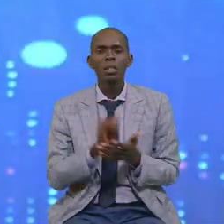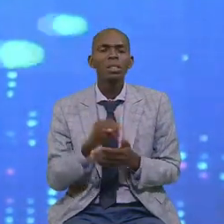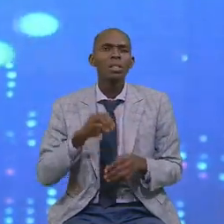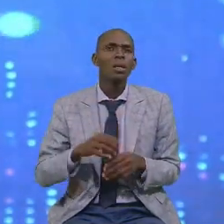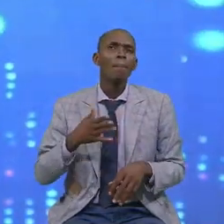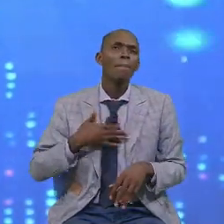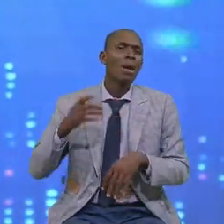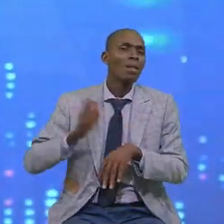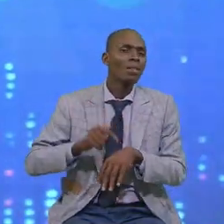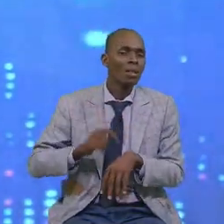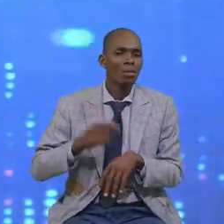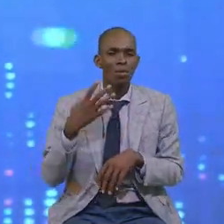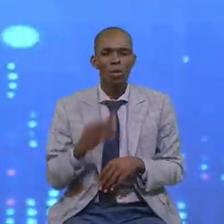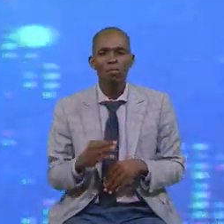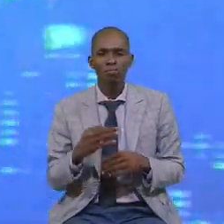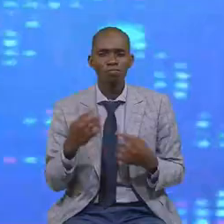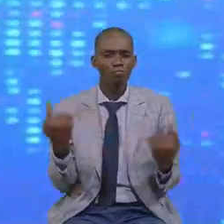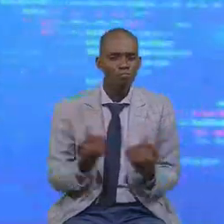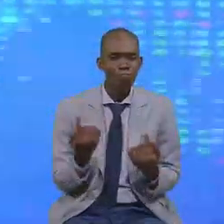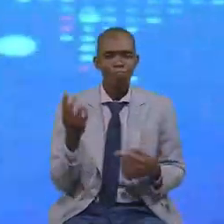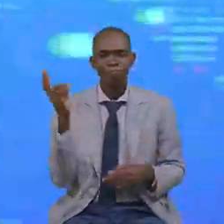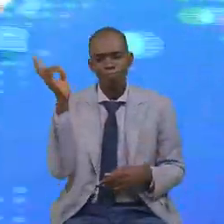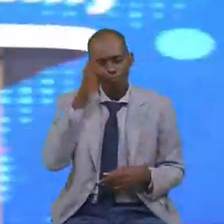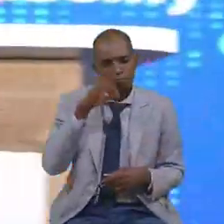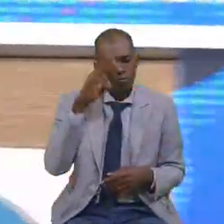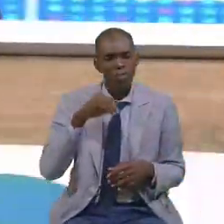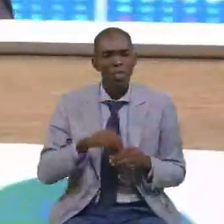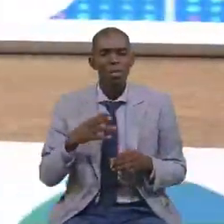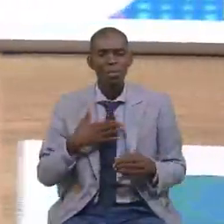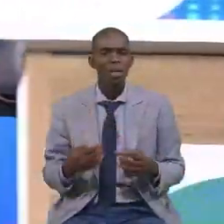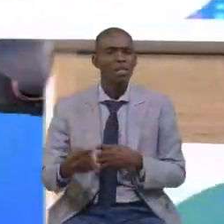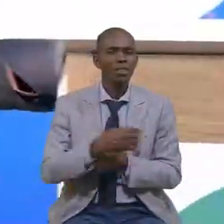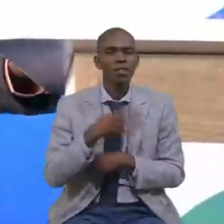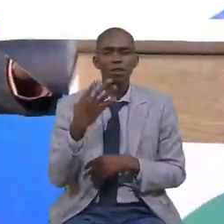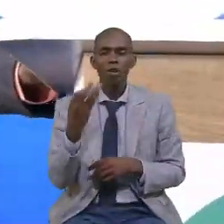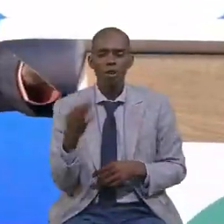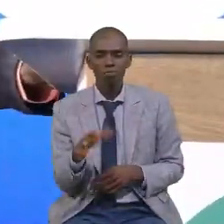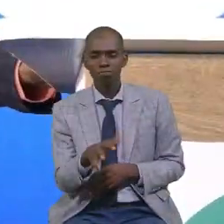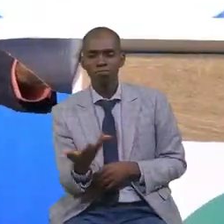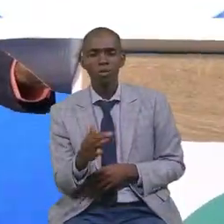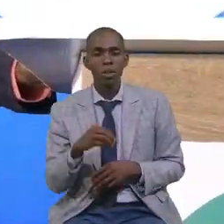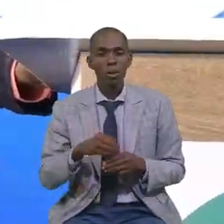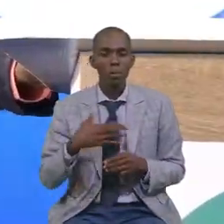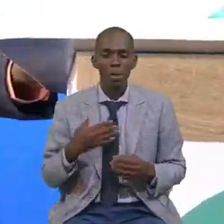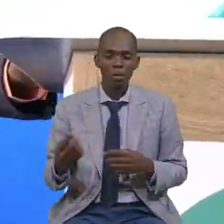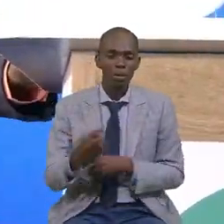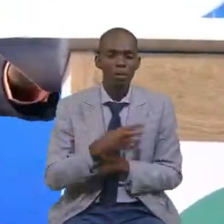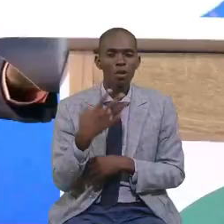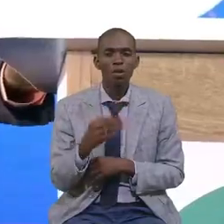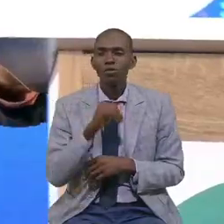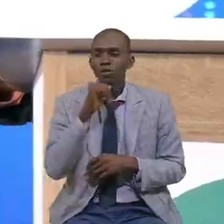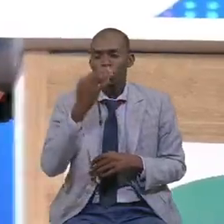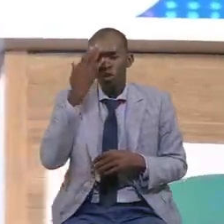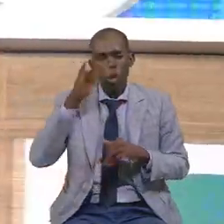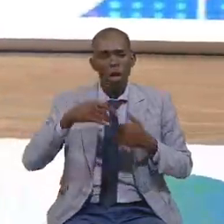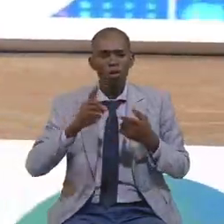my days of corruption, in my days of not knowing how to say no, in my days